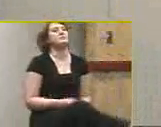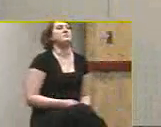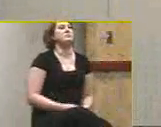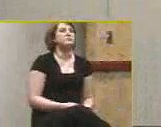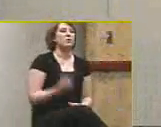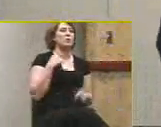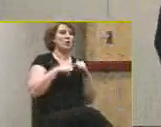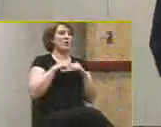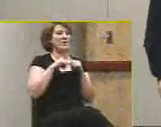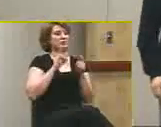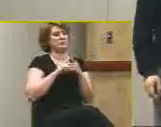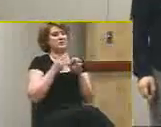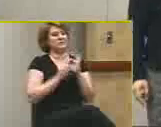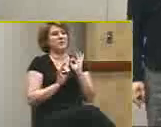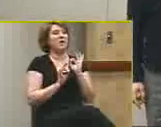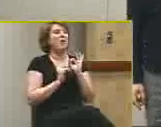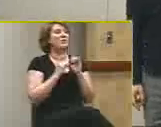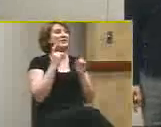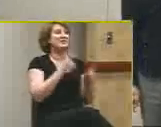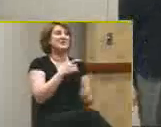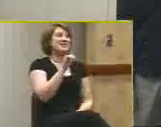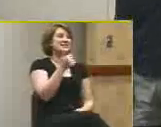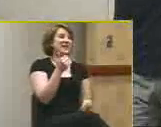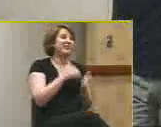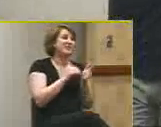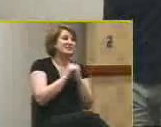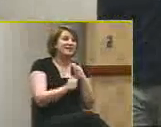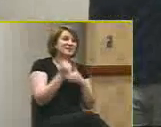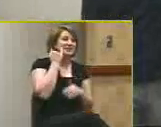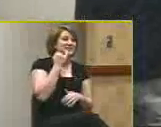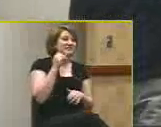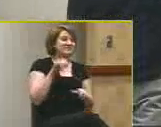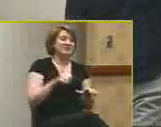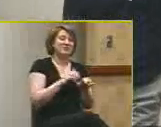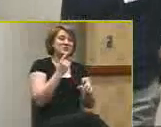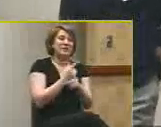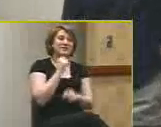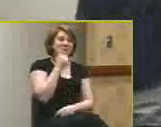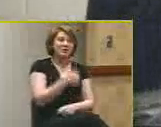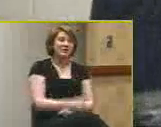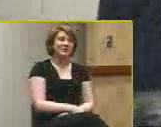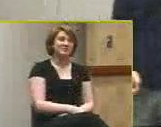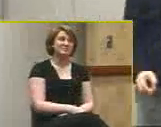Let's just go back to this simple. I'll give you $10,000 if he does it right tomorrow.